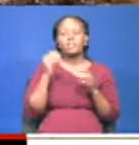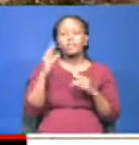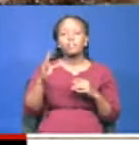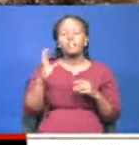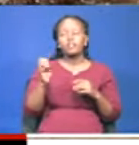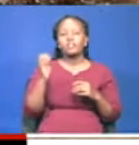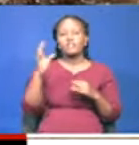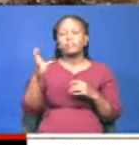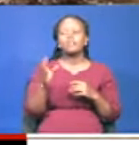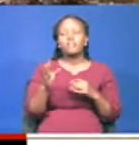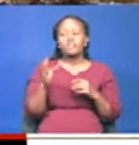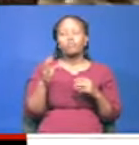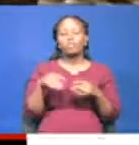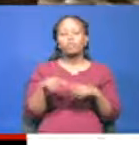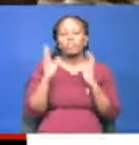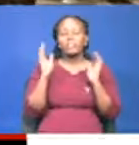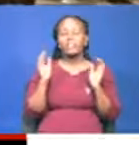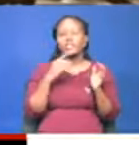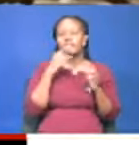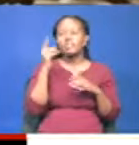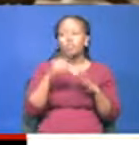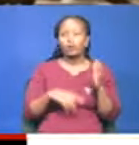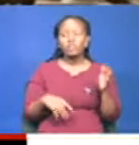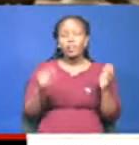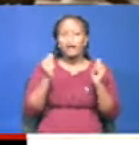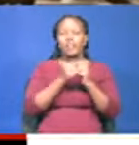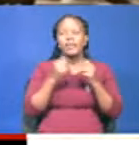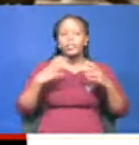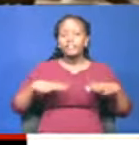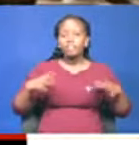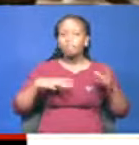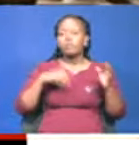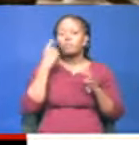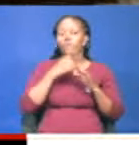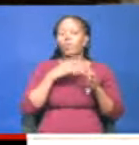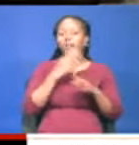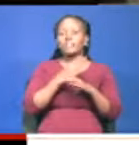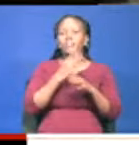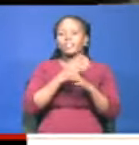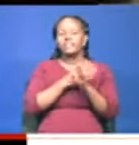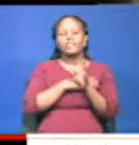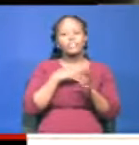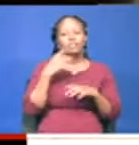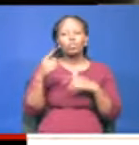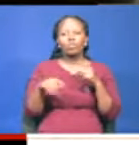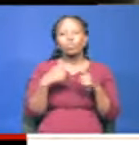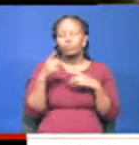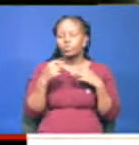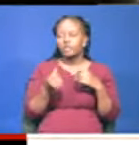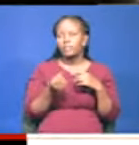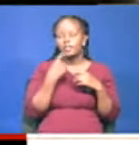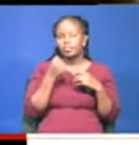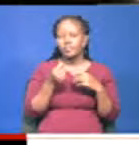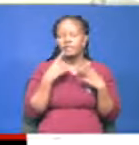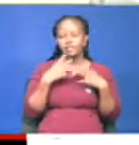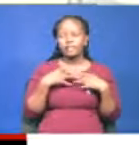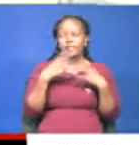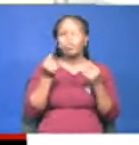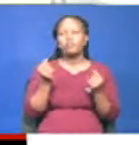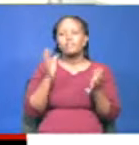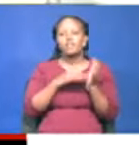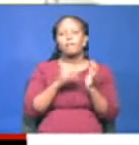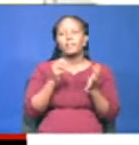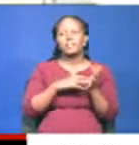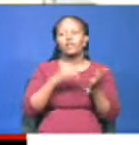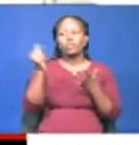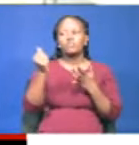Naomi Mutie, the 10 people who sustained injuries are recuperating at the Machakos County Referral Hospital, while the bodies